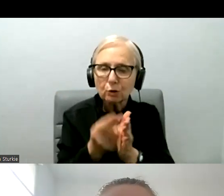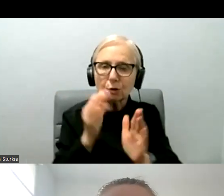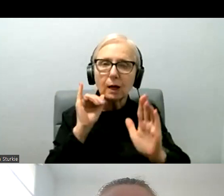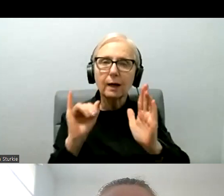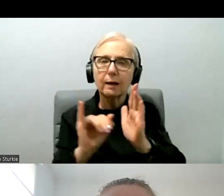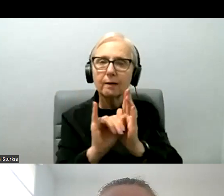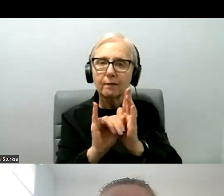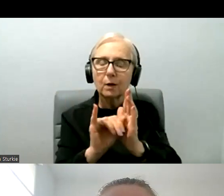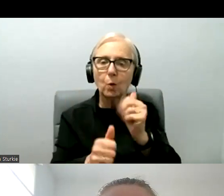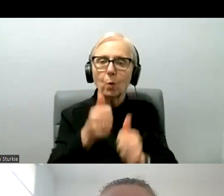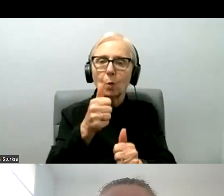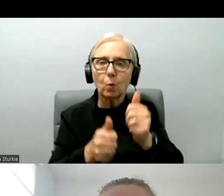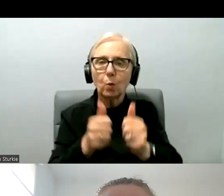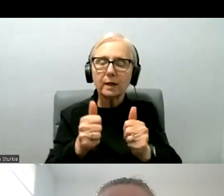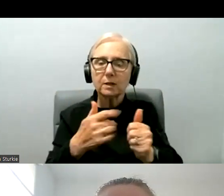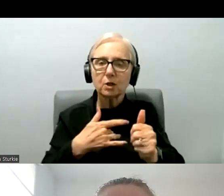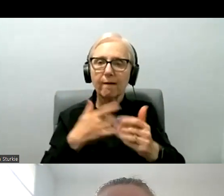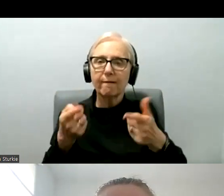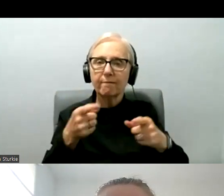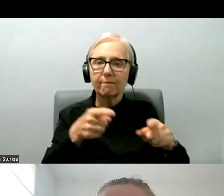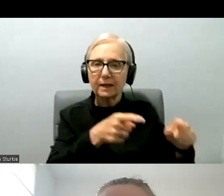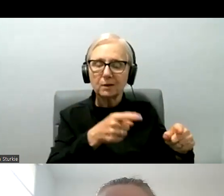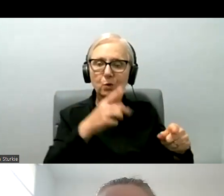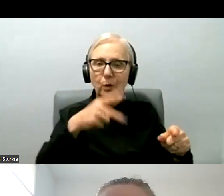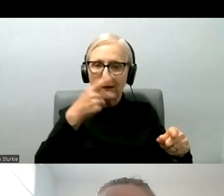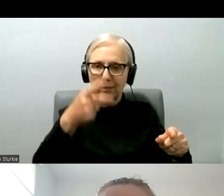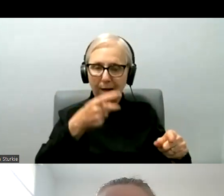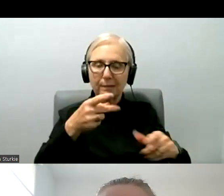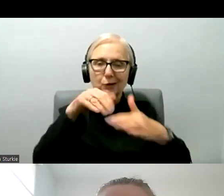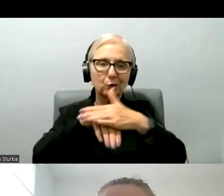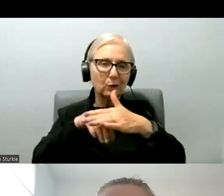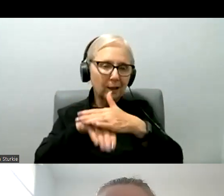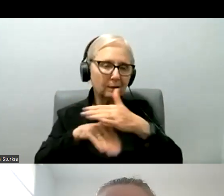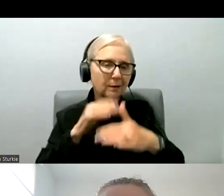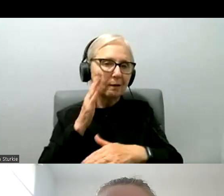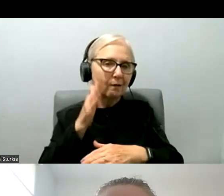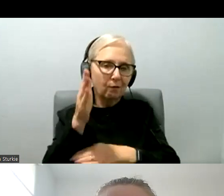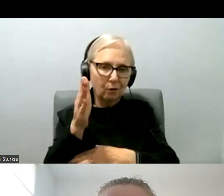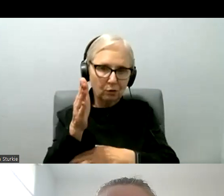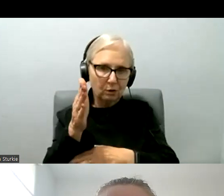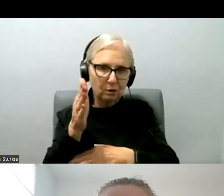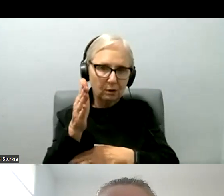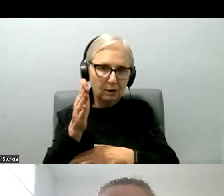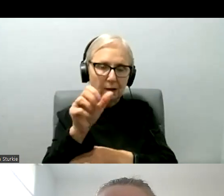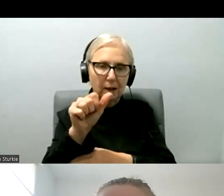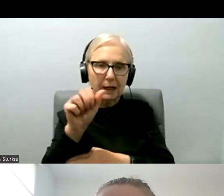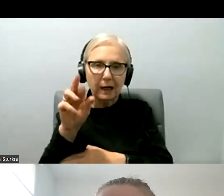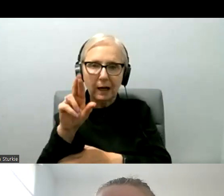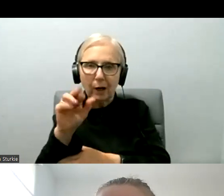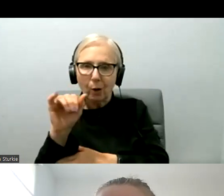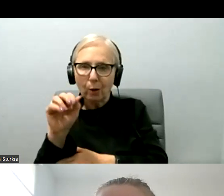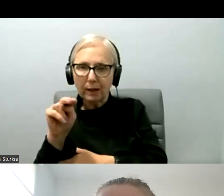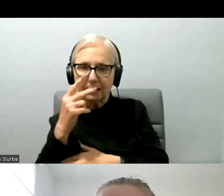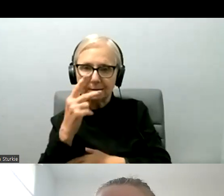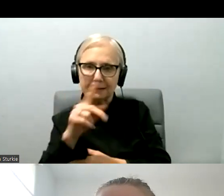which other events will be public facing and recorded so that you can access those in the future if you're not able to attend. And then Erin, I see your question